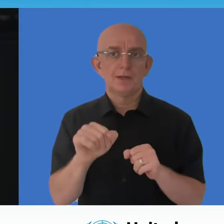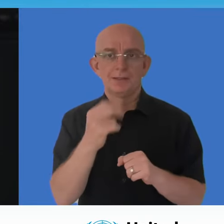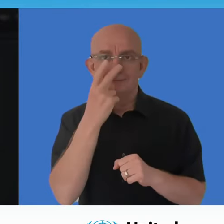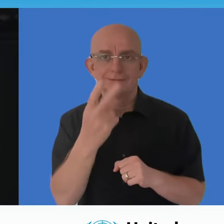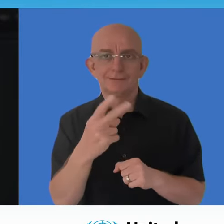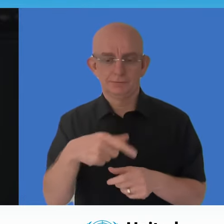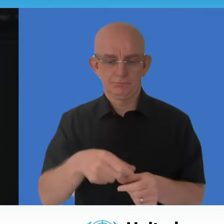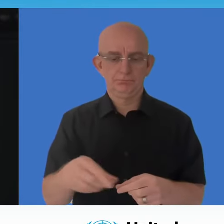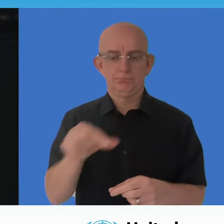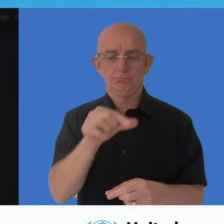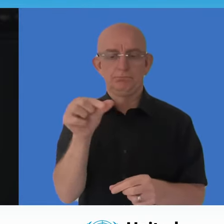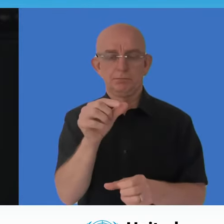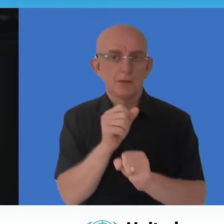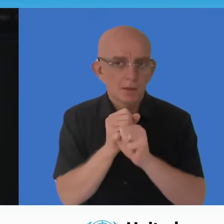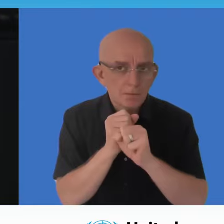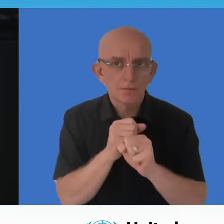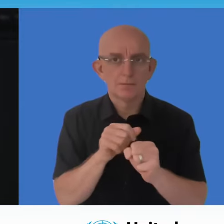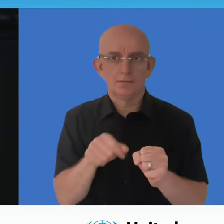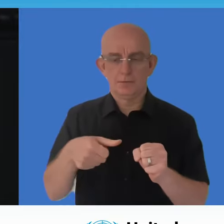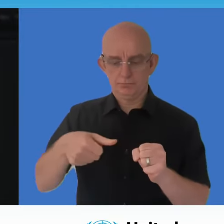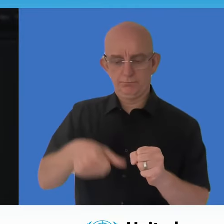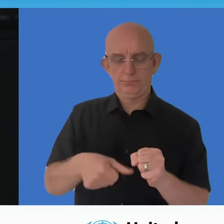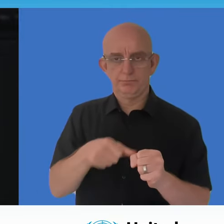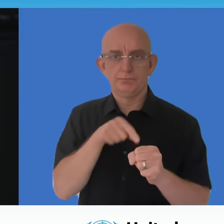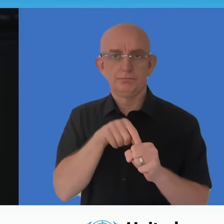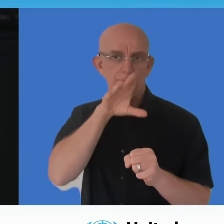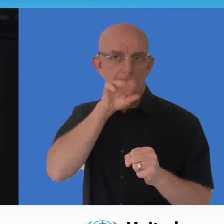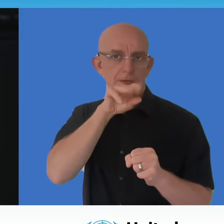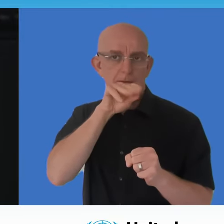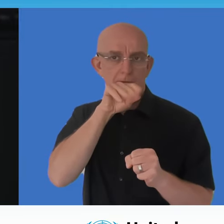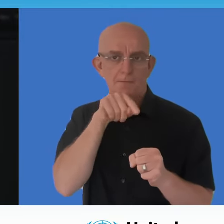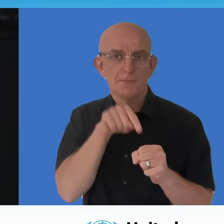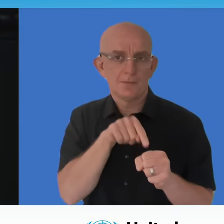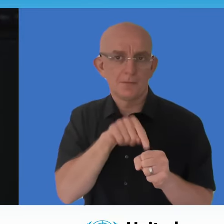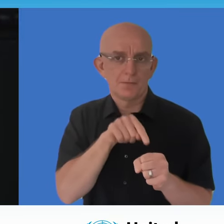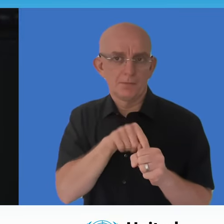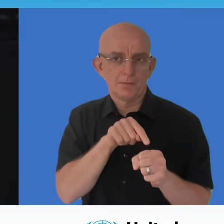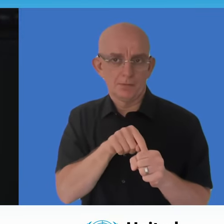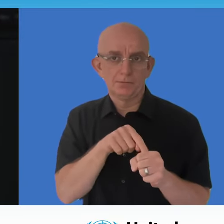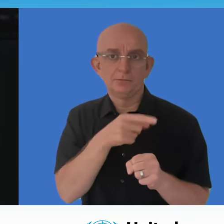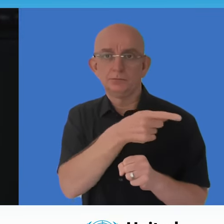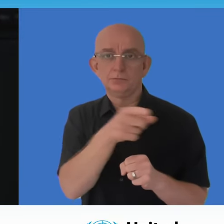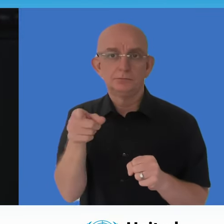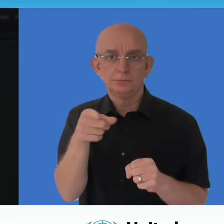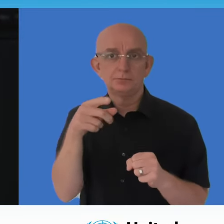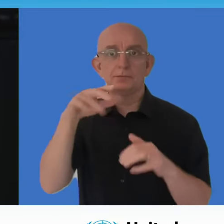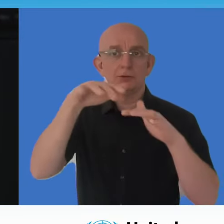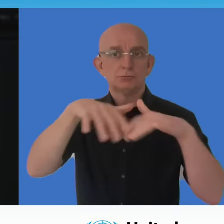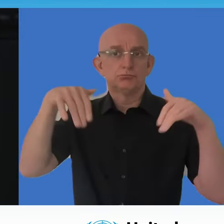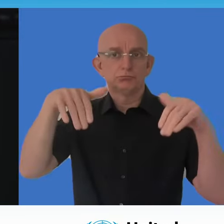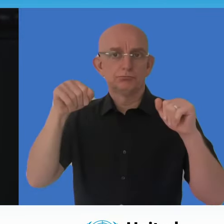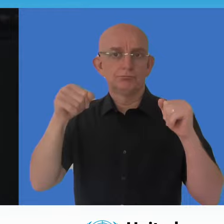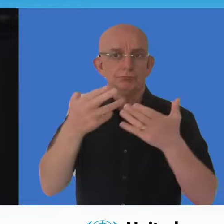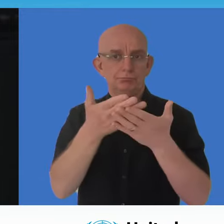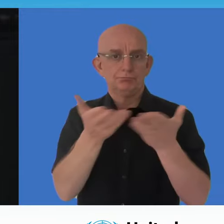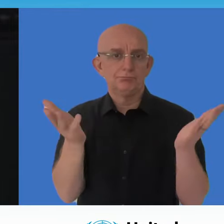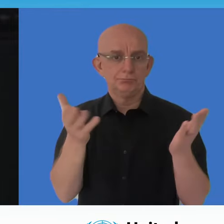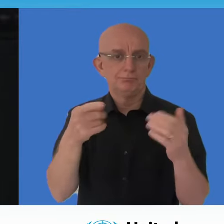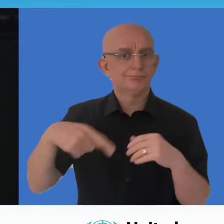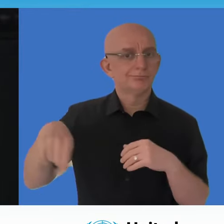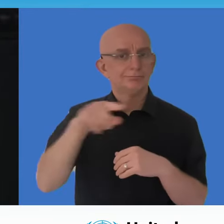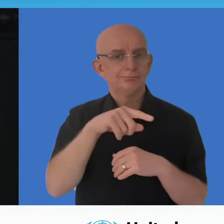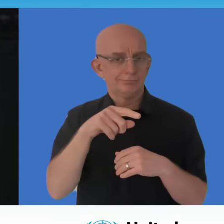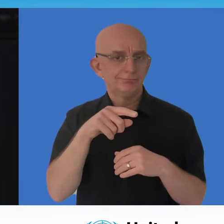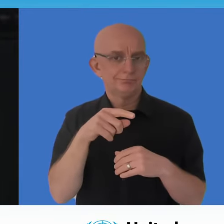to intervene. So those on the balcony, there is a designated seat. So we will